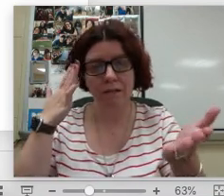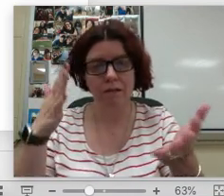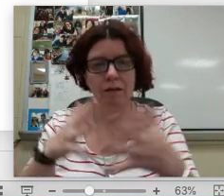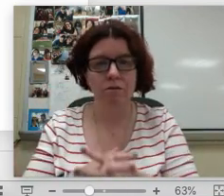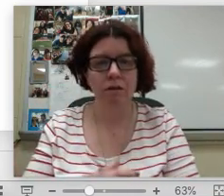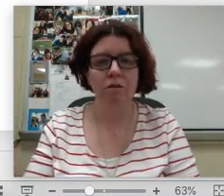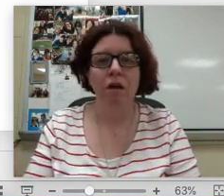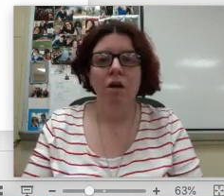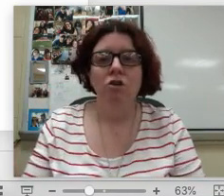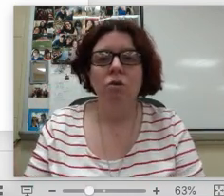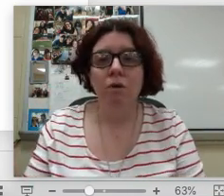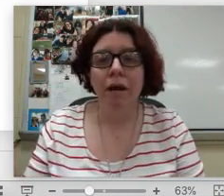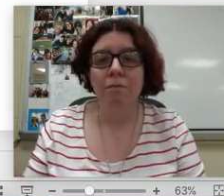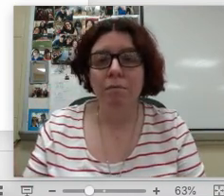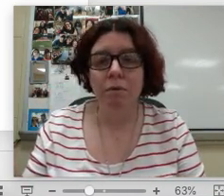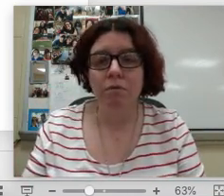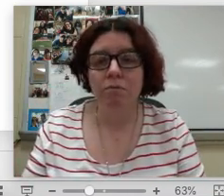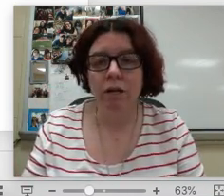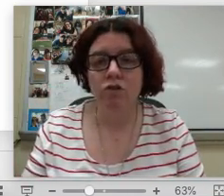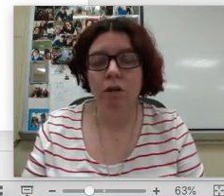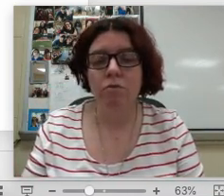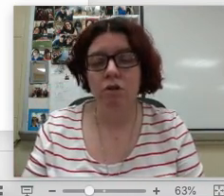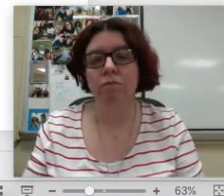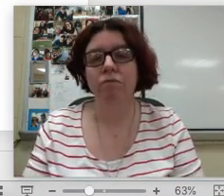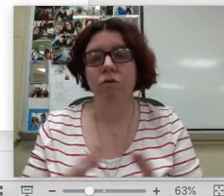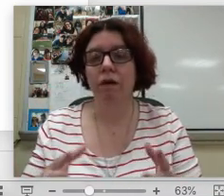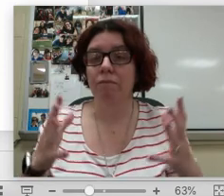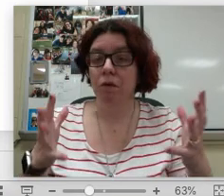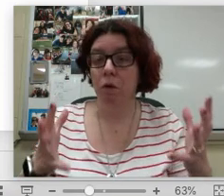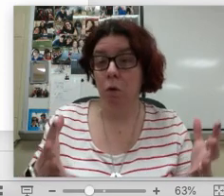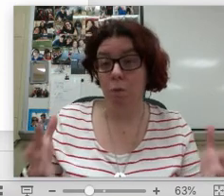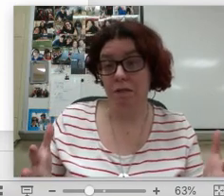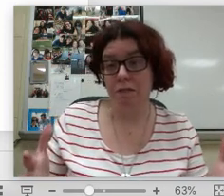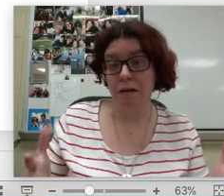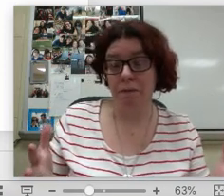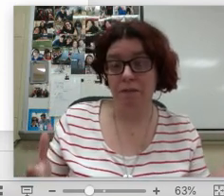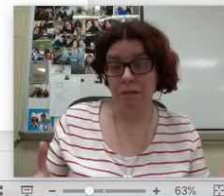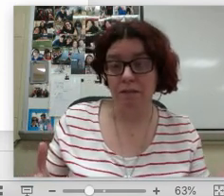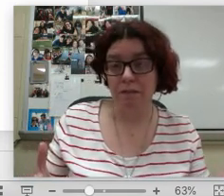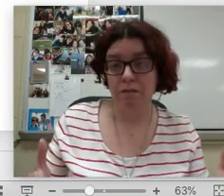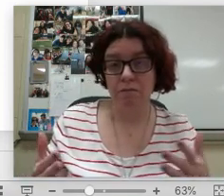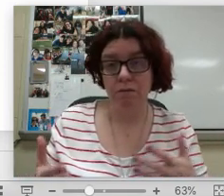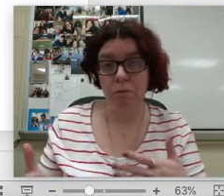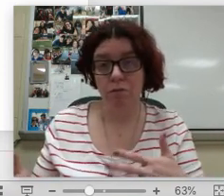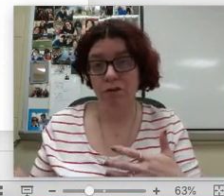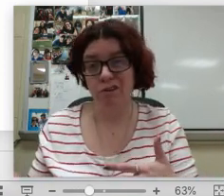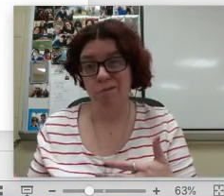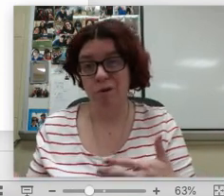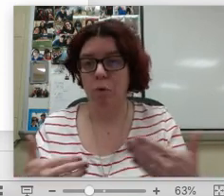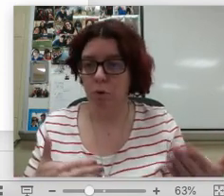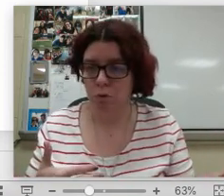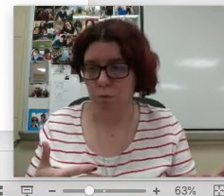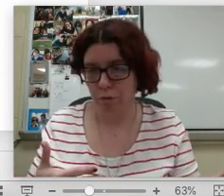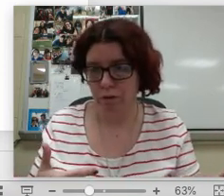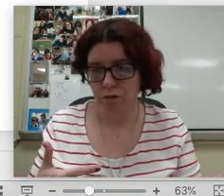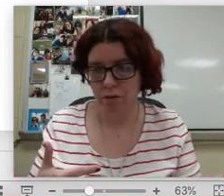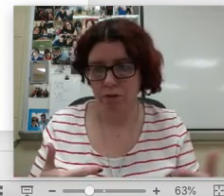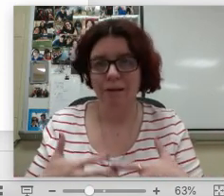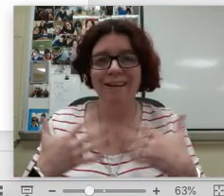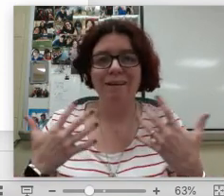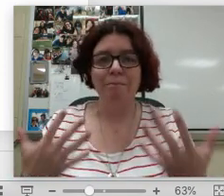I can sit here and I can do this. So who has my blue and red striped shirt? So again, who or what is the topic of the sentence? The blue and red striped shirt. Well, whose blue